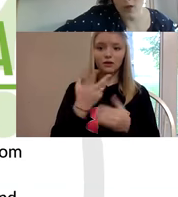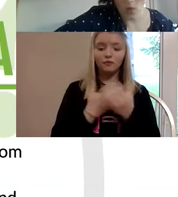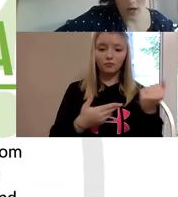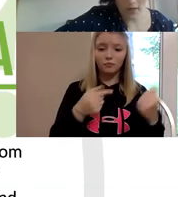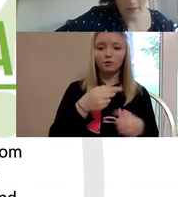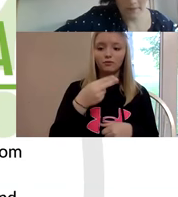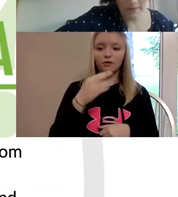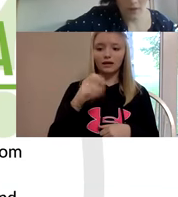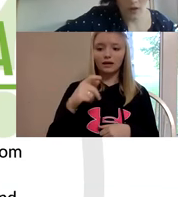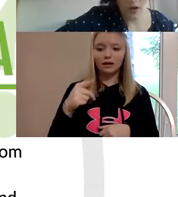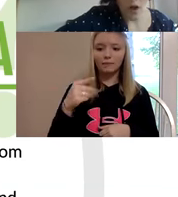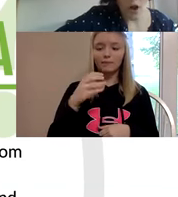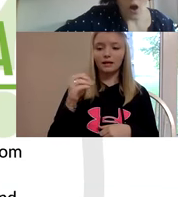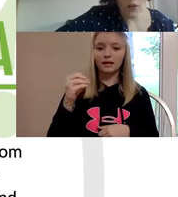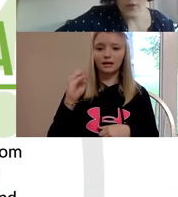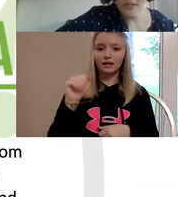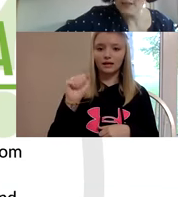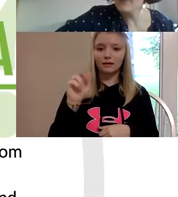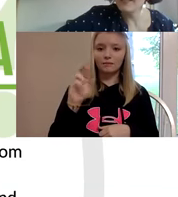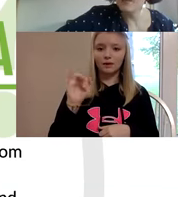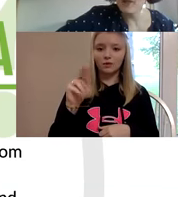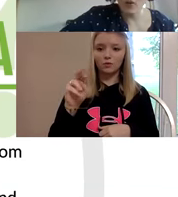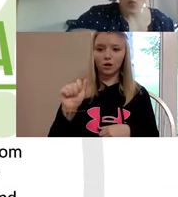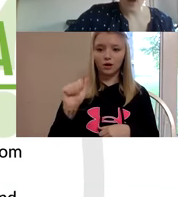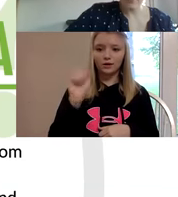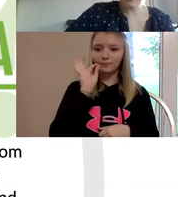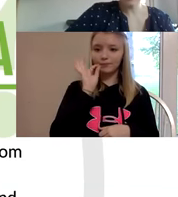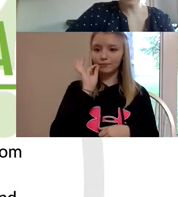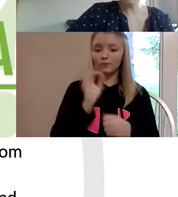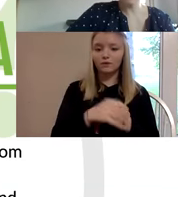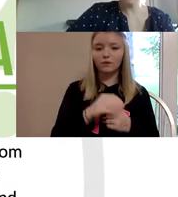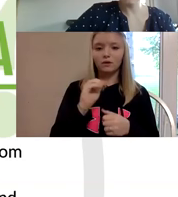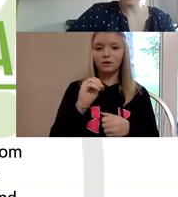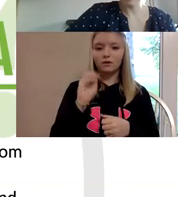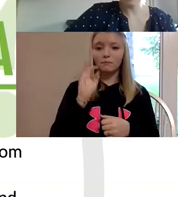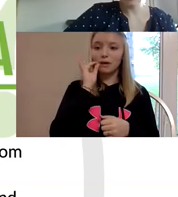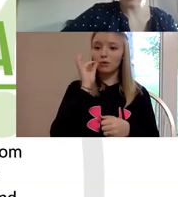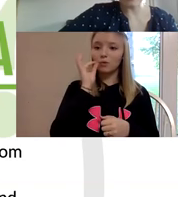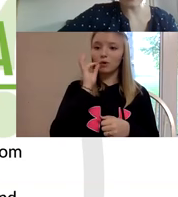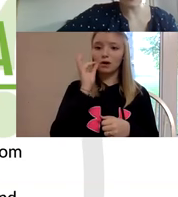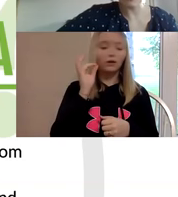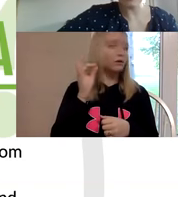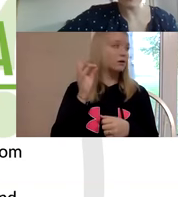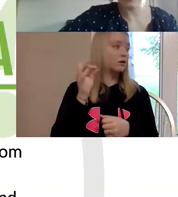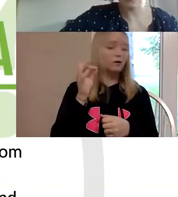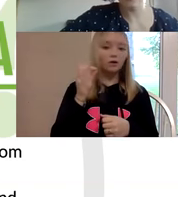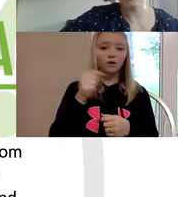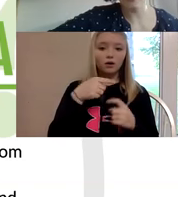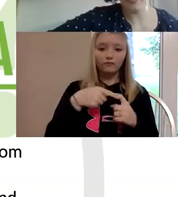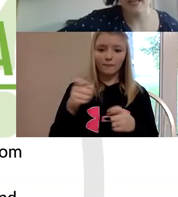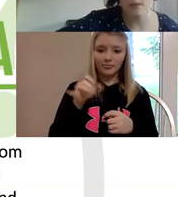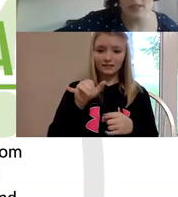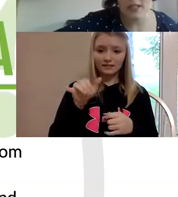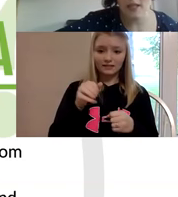and marijuana. Although CBD and marijuana come from the same plant species known